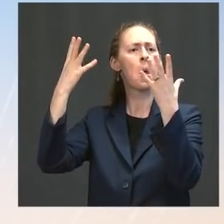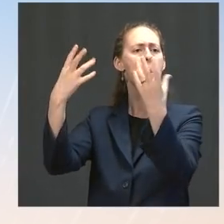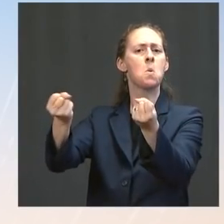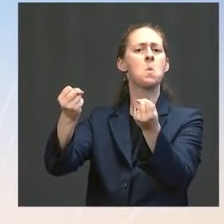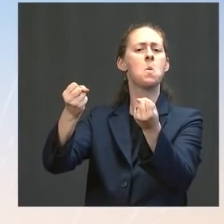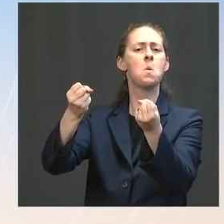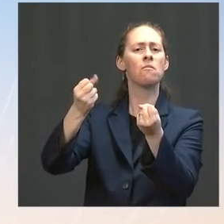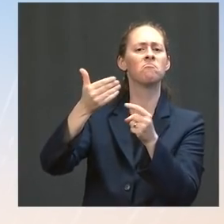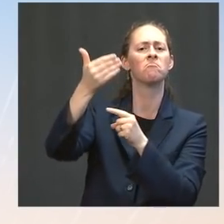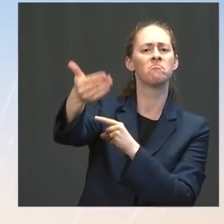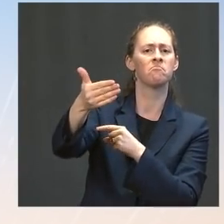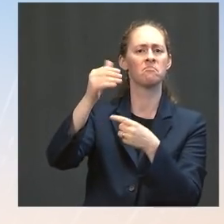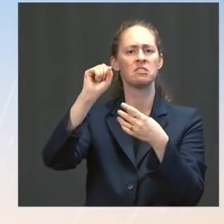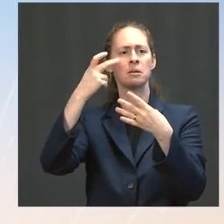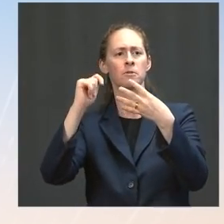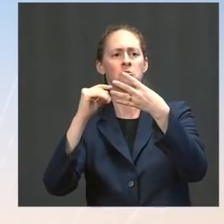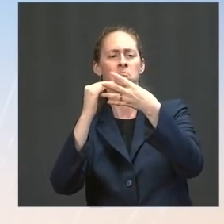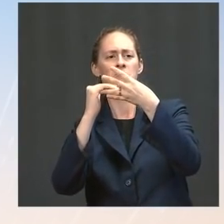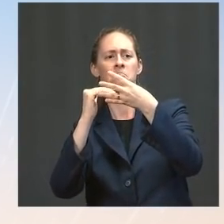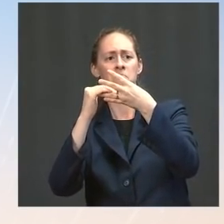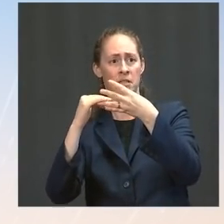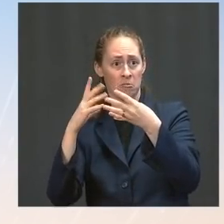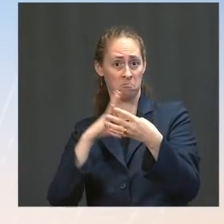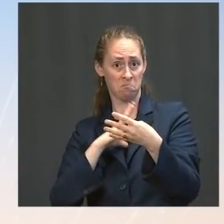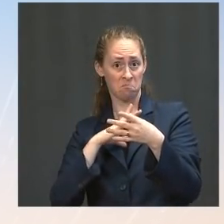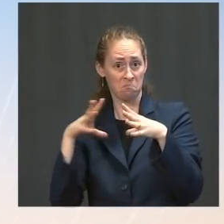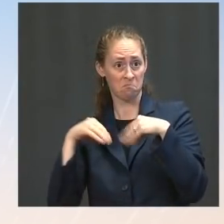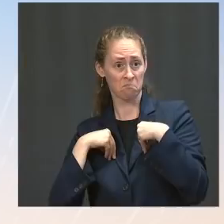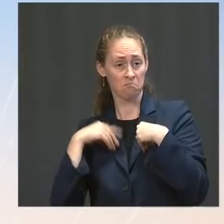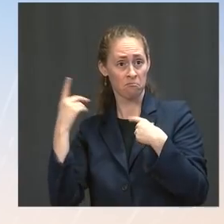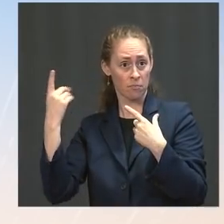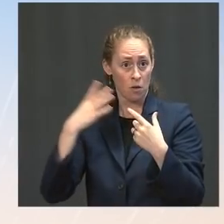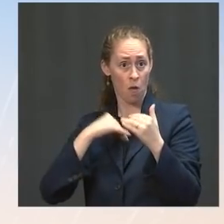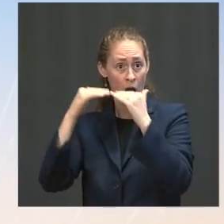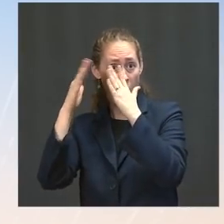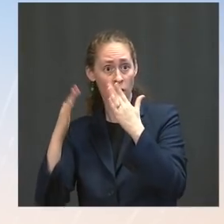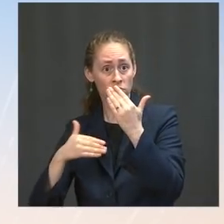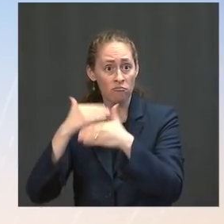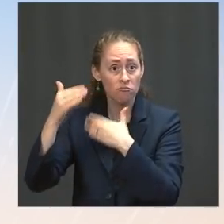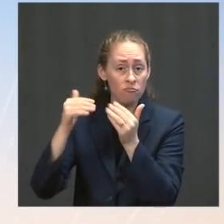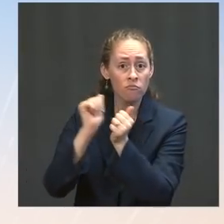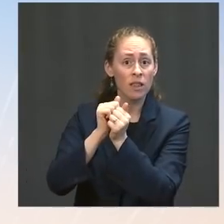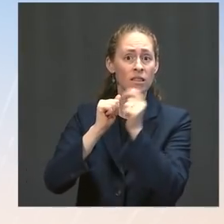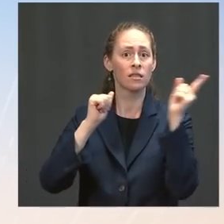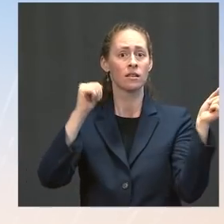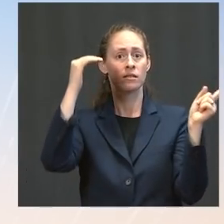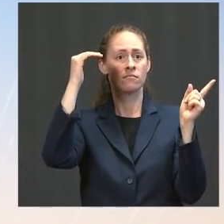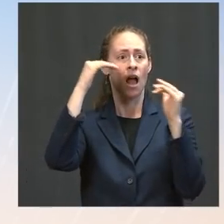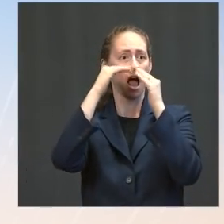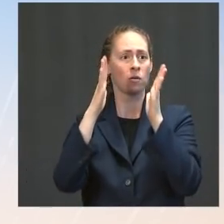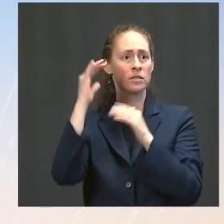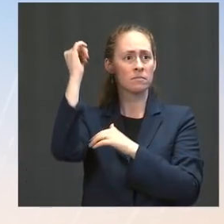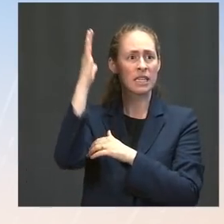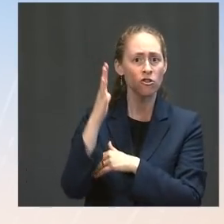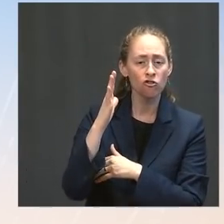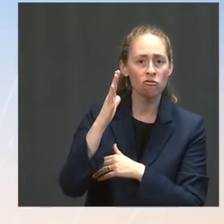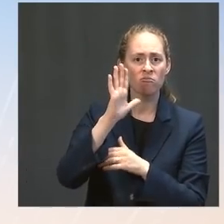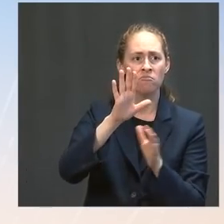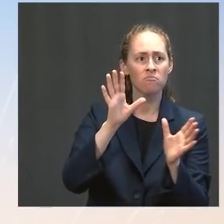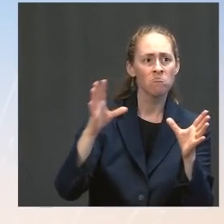director of USAID. In terms of, are you looking for specific assistance and specific what we're getting to the ground? Let me get you updated